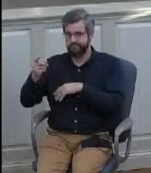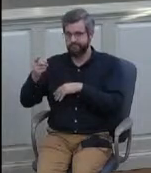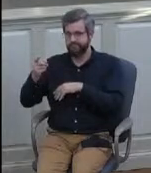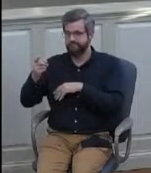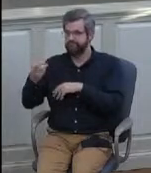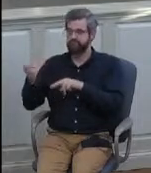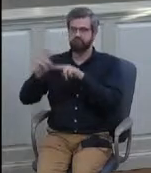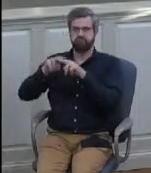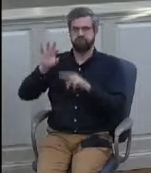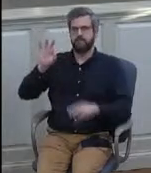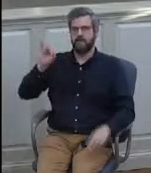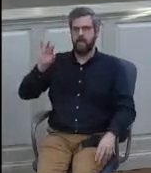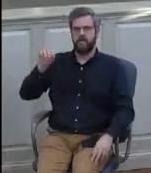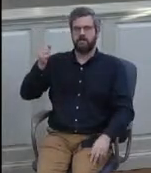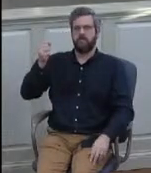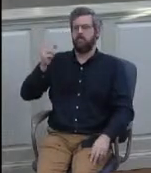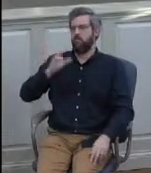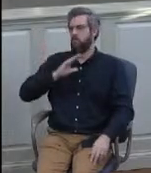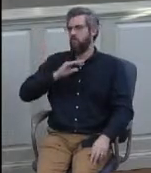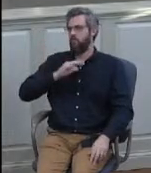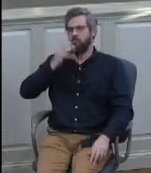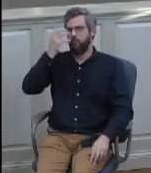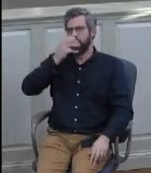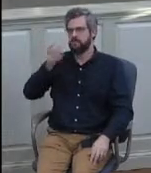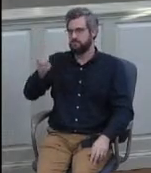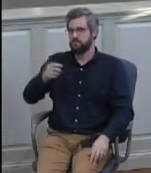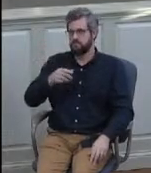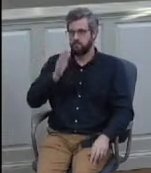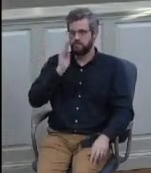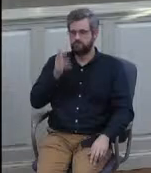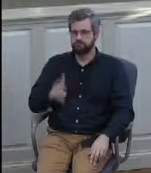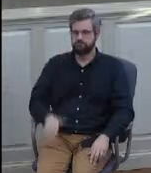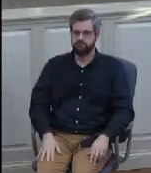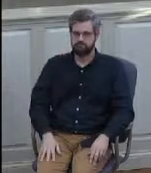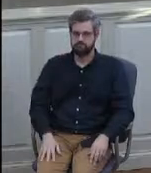it's up in the 90s. I think that's amazing, too.